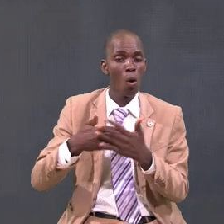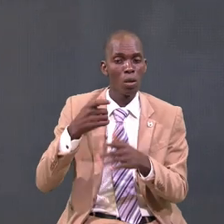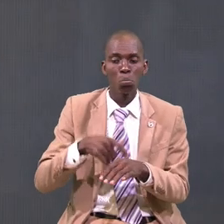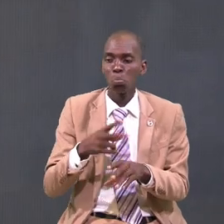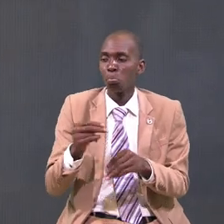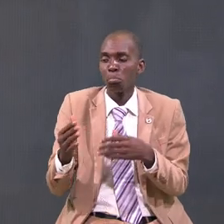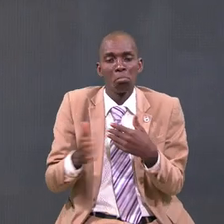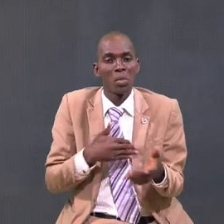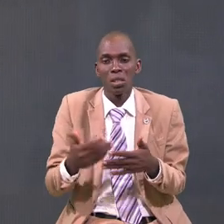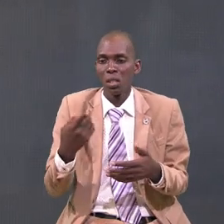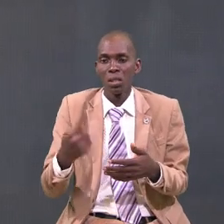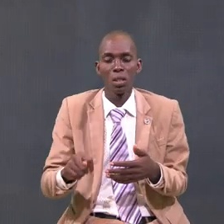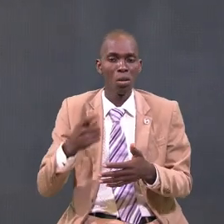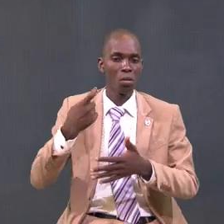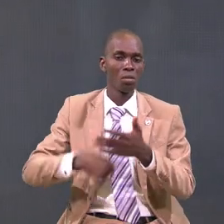cost.